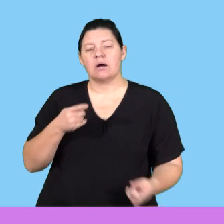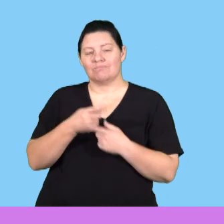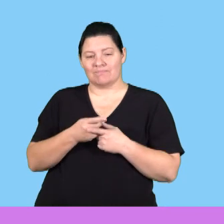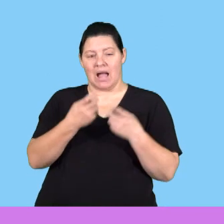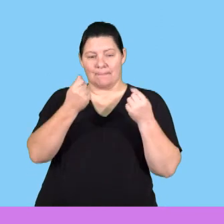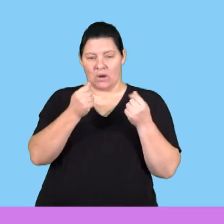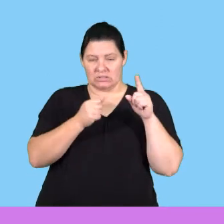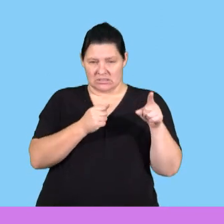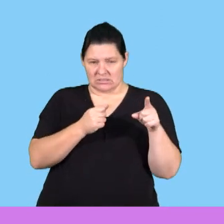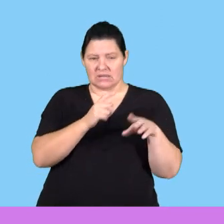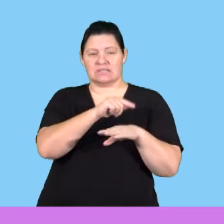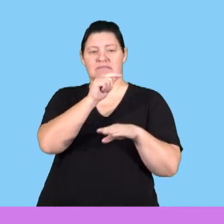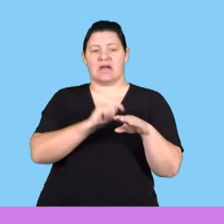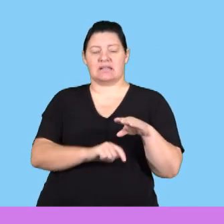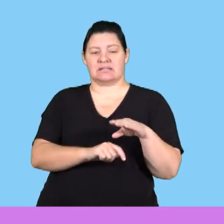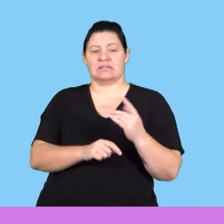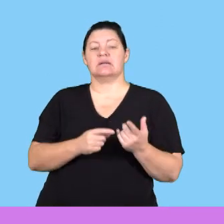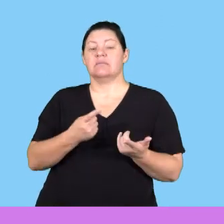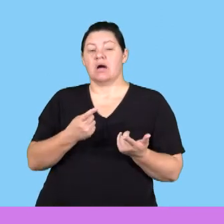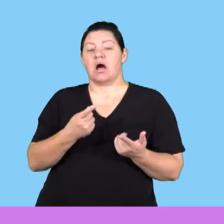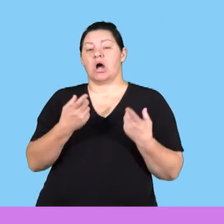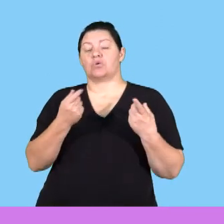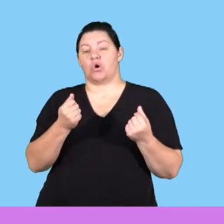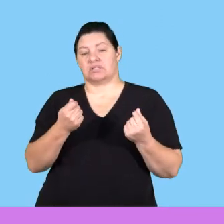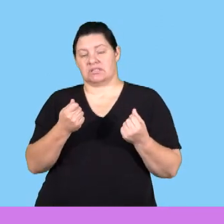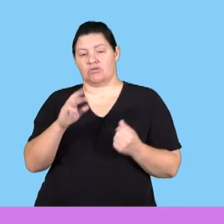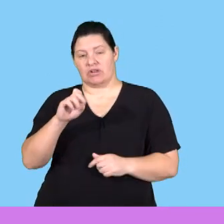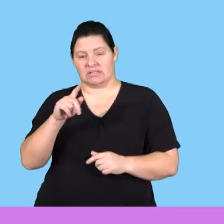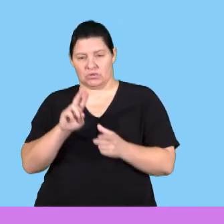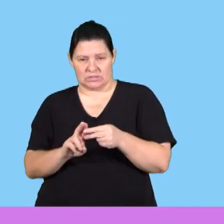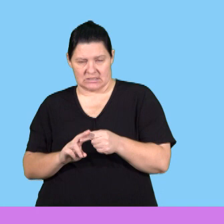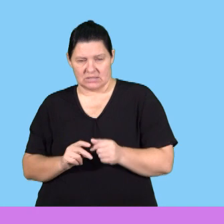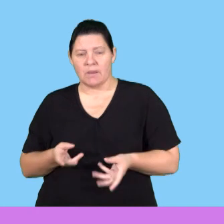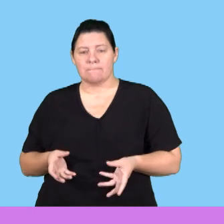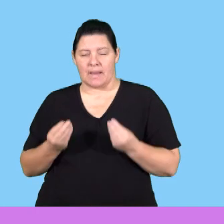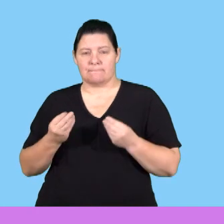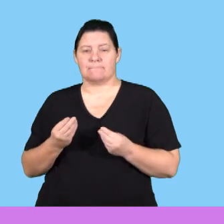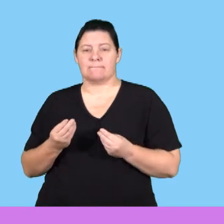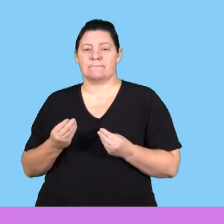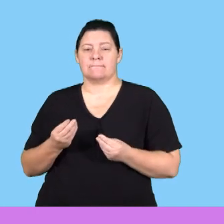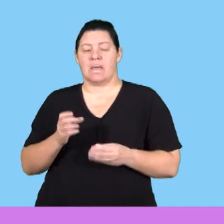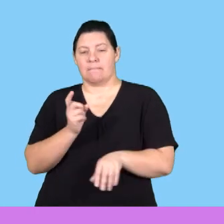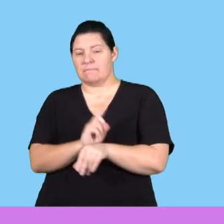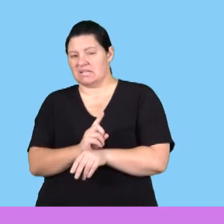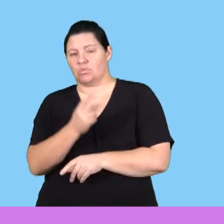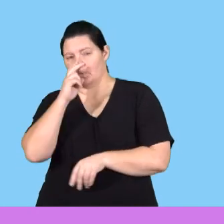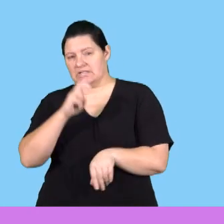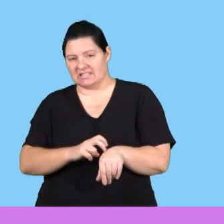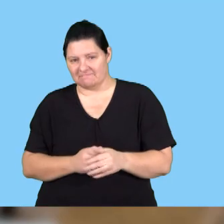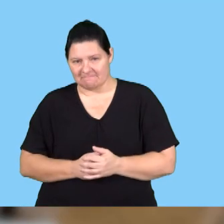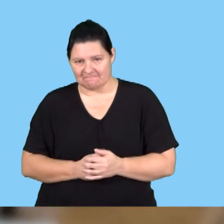take the amount and then we divide it by the cost rate. And then we will get the number of minutes that we